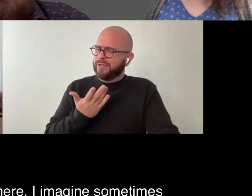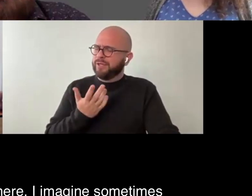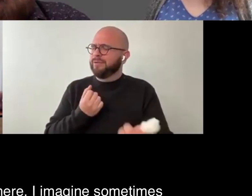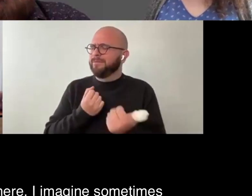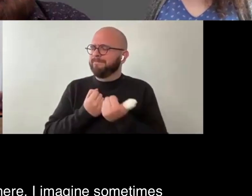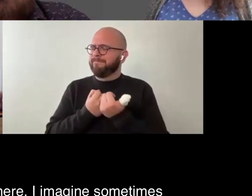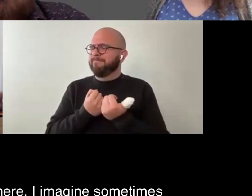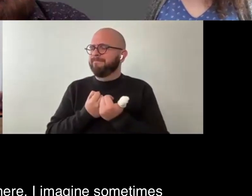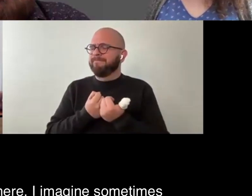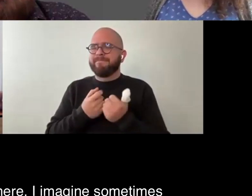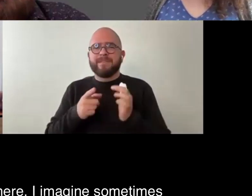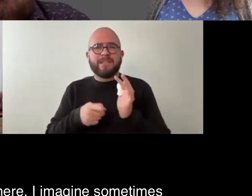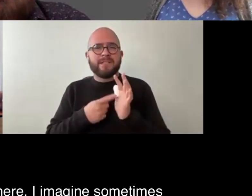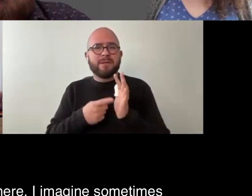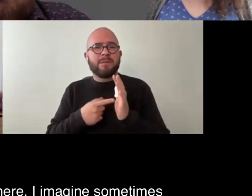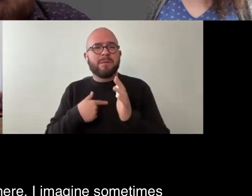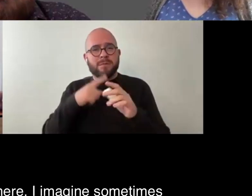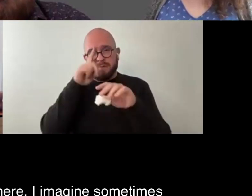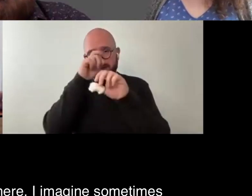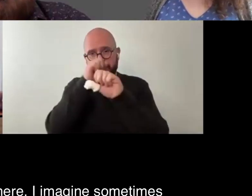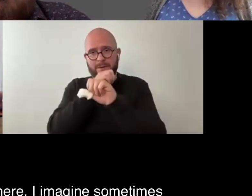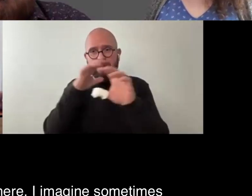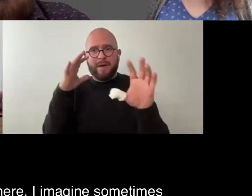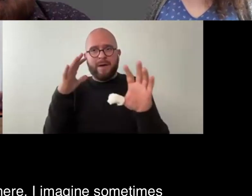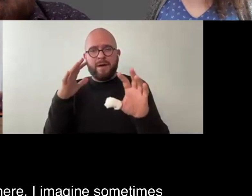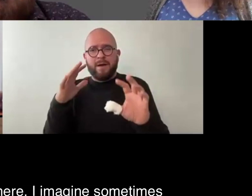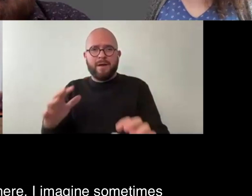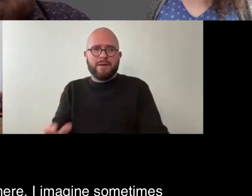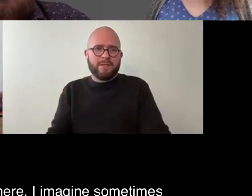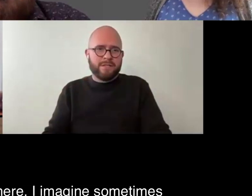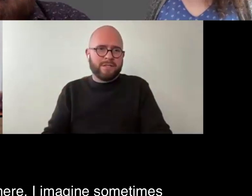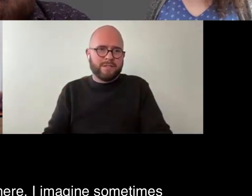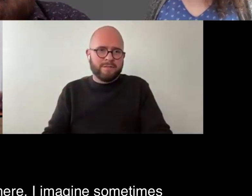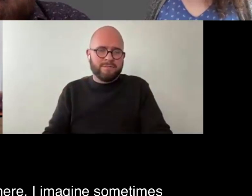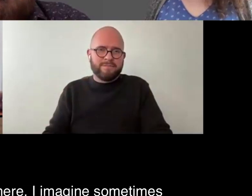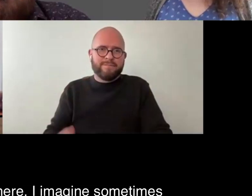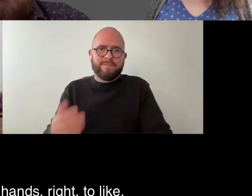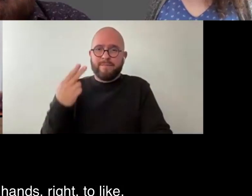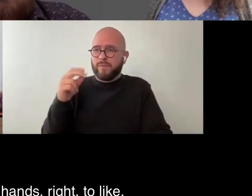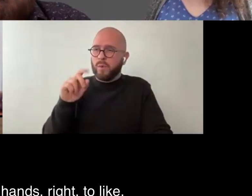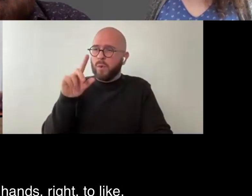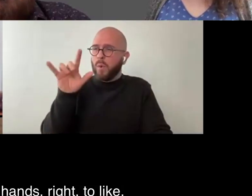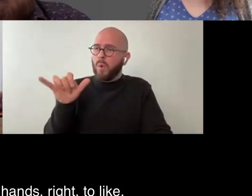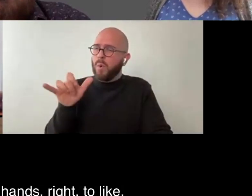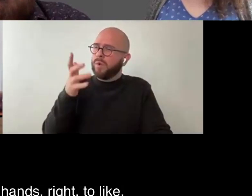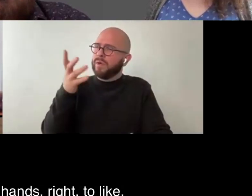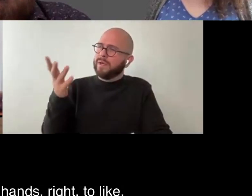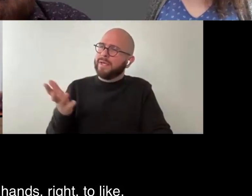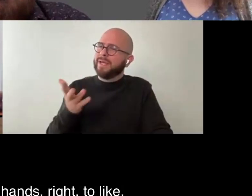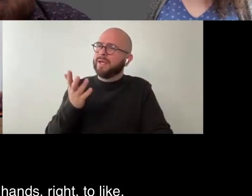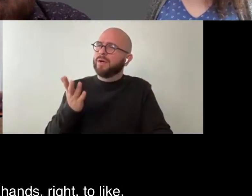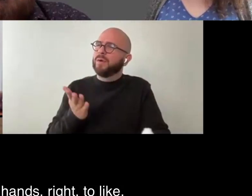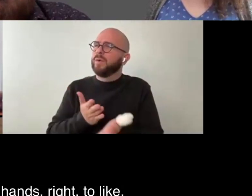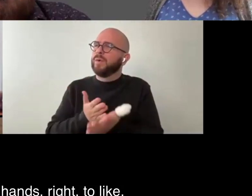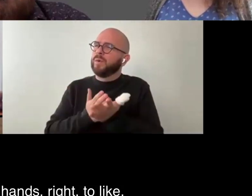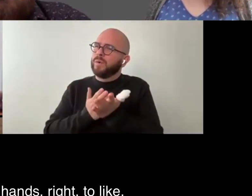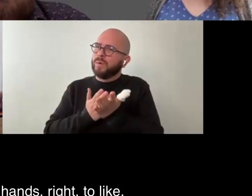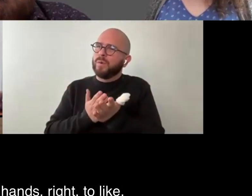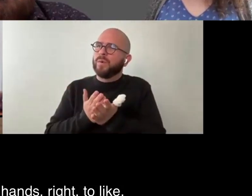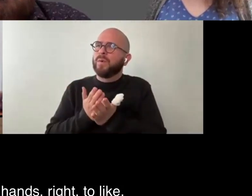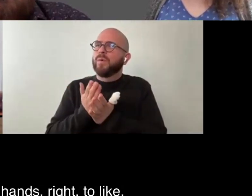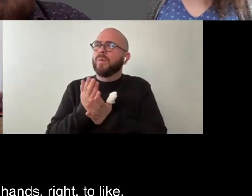the presence of the holy coming in through my